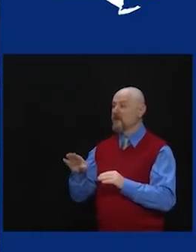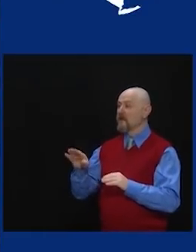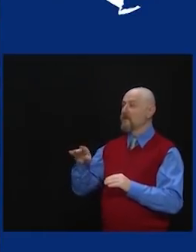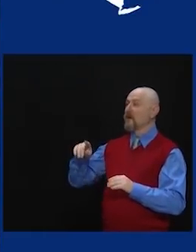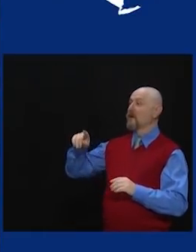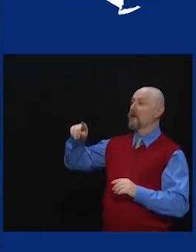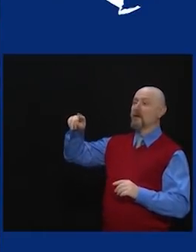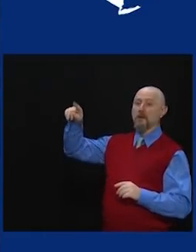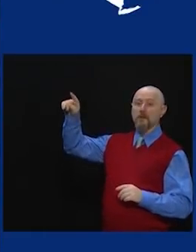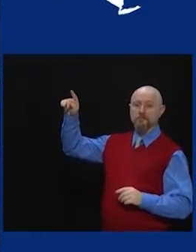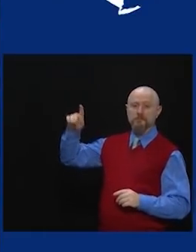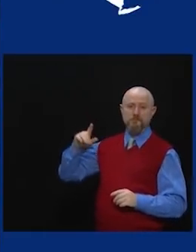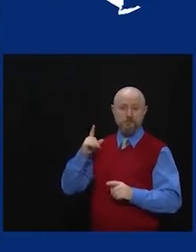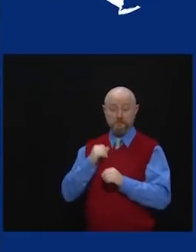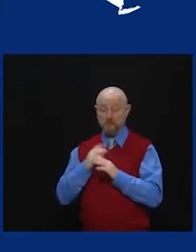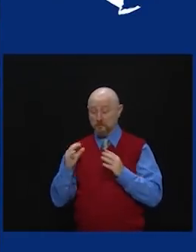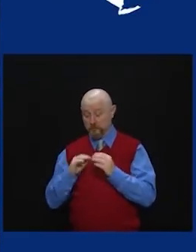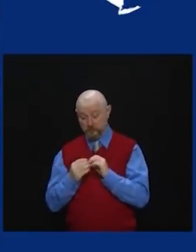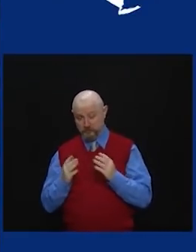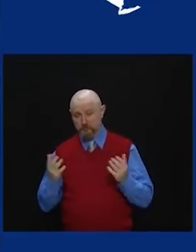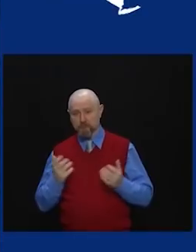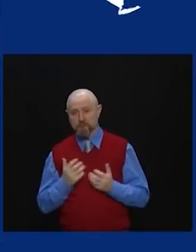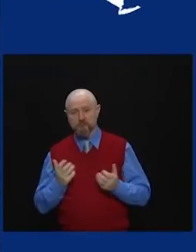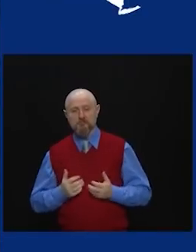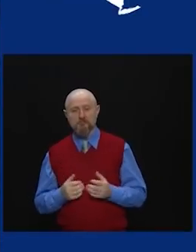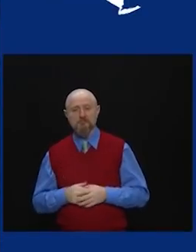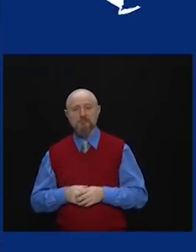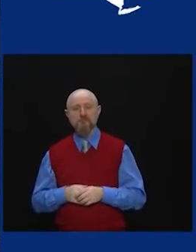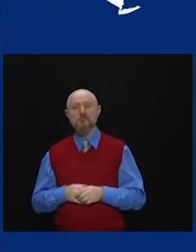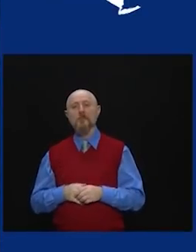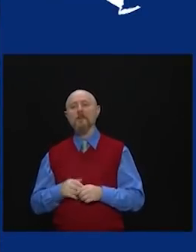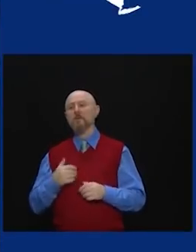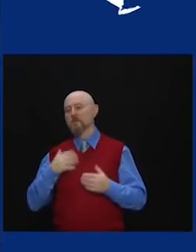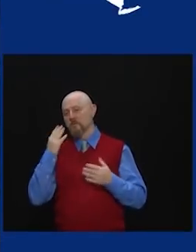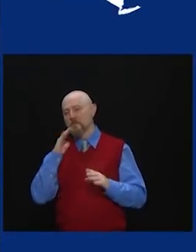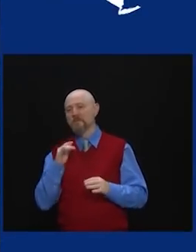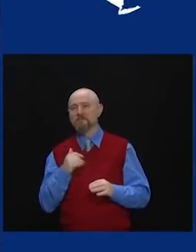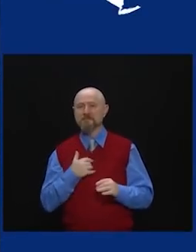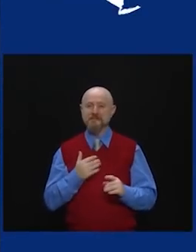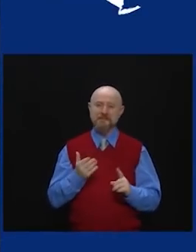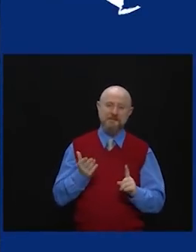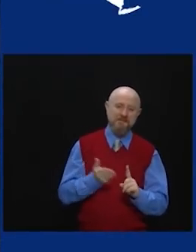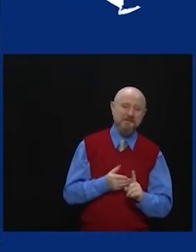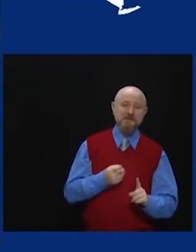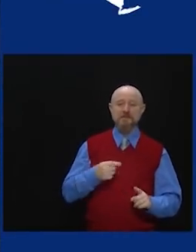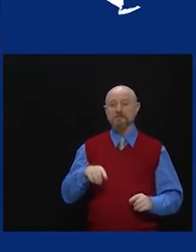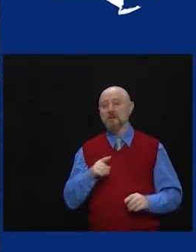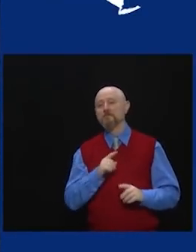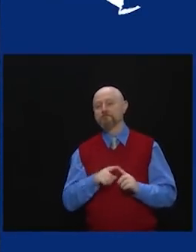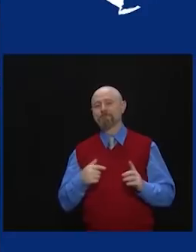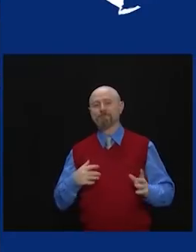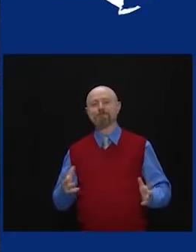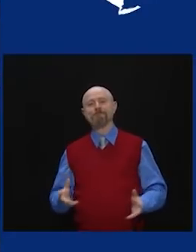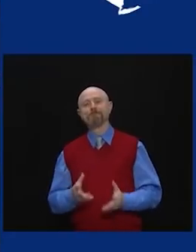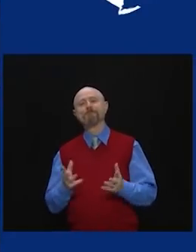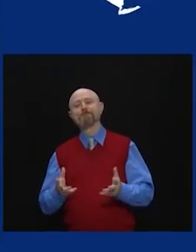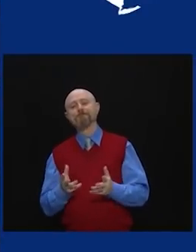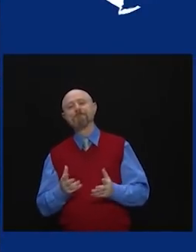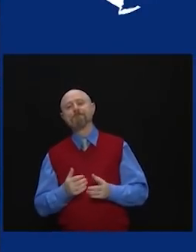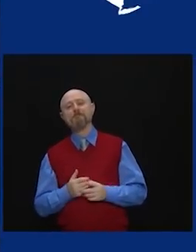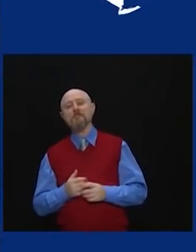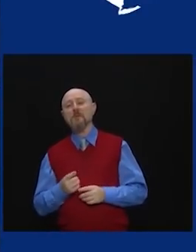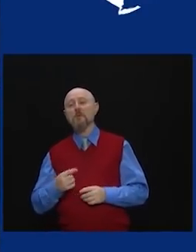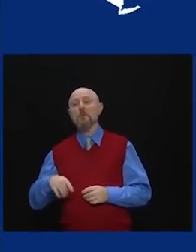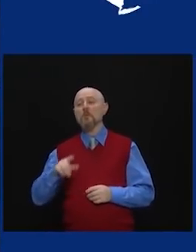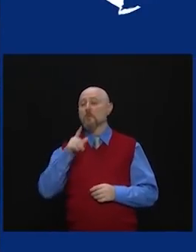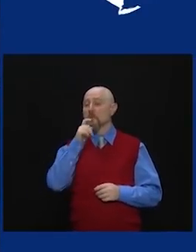numbers we'd be dealing with then. So I don't know that we're going to get them, Peter, but we're going to keep focusing on doing the best we can. The most unvaccinated population in the state of New